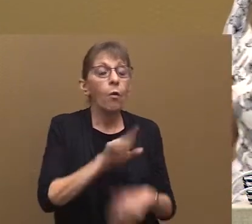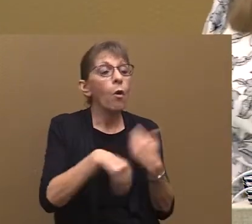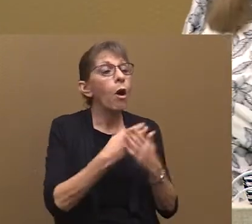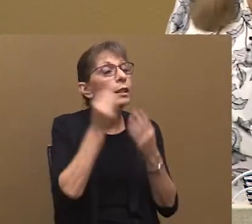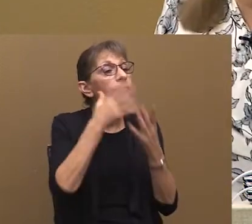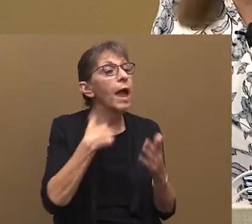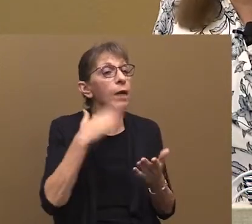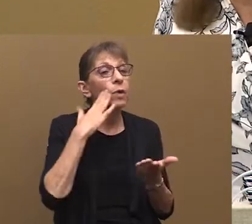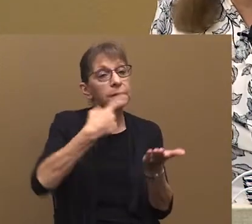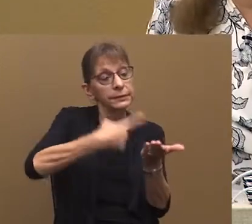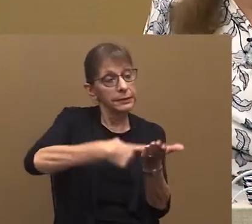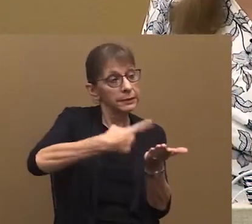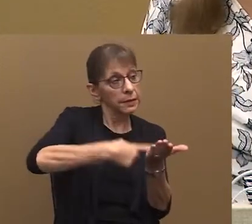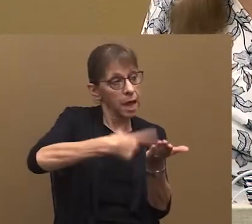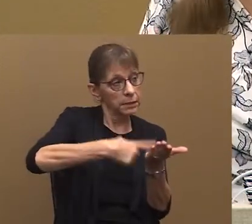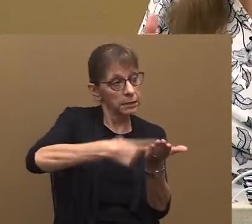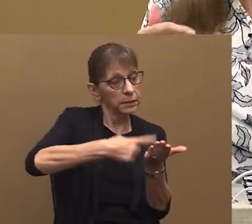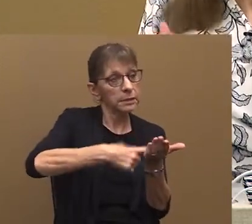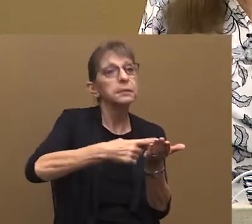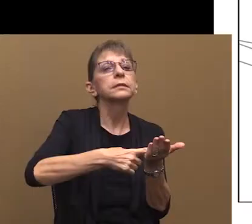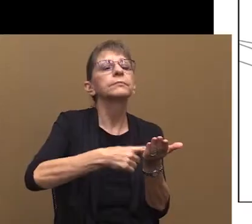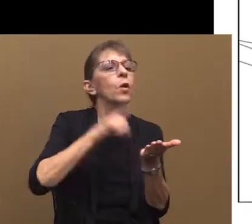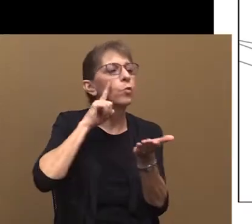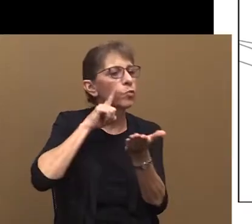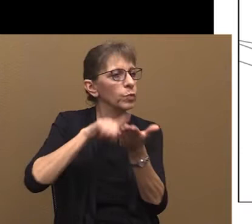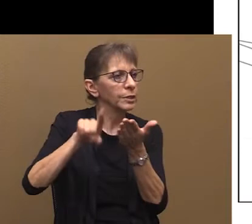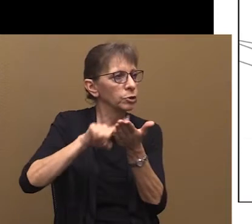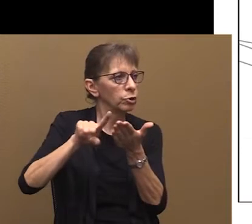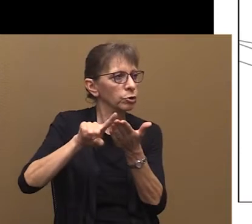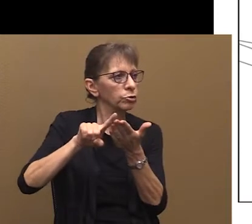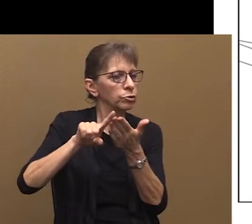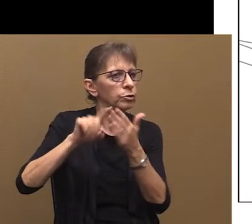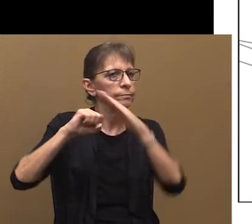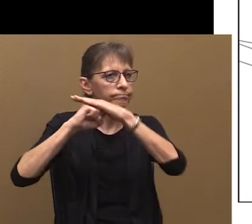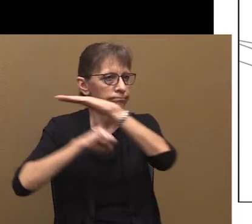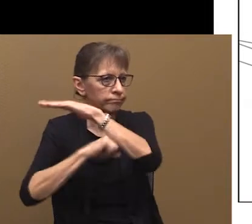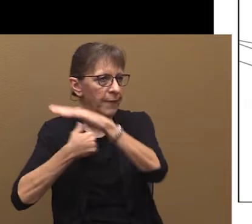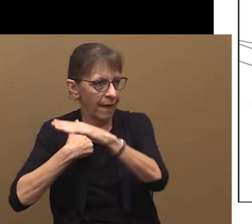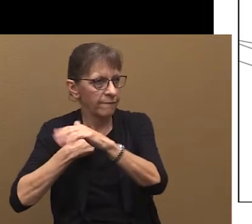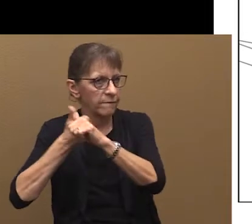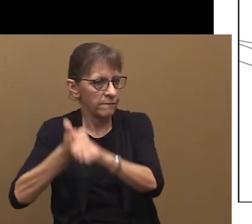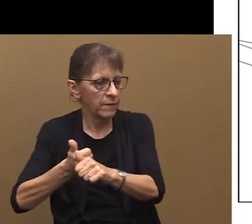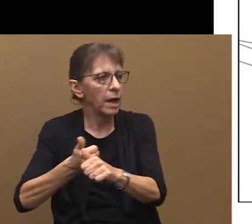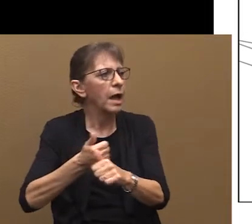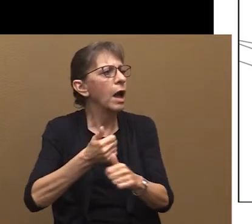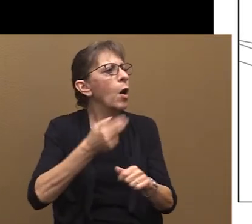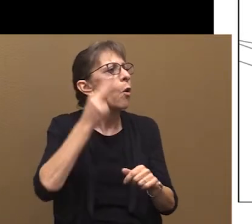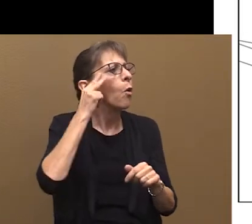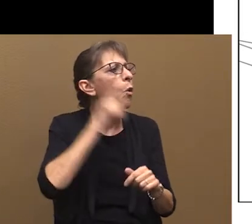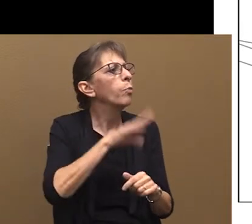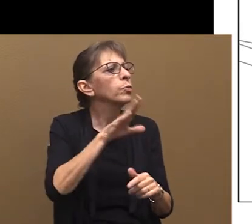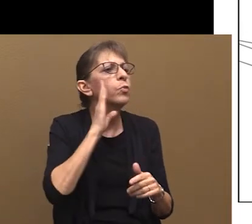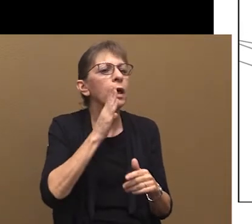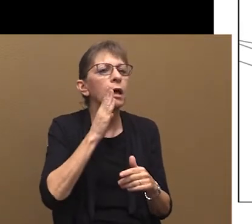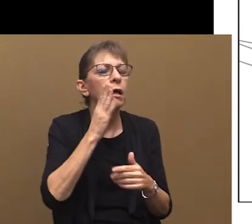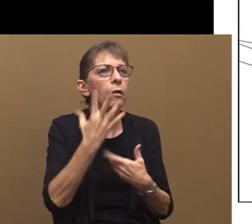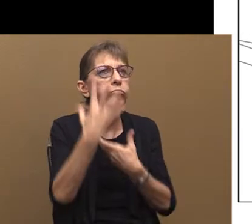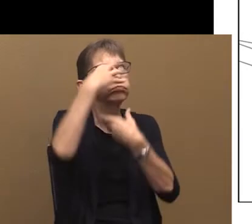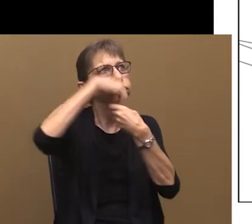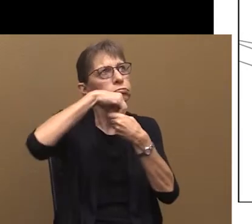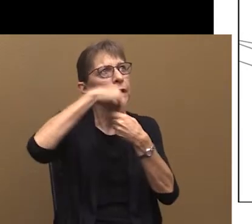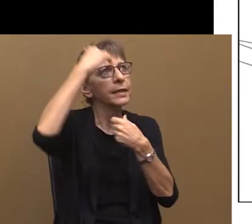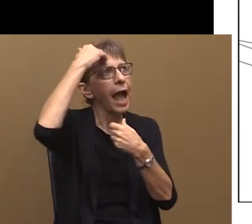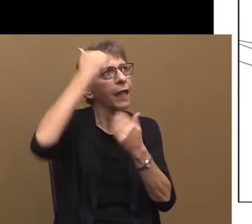I'm going to talk with you about is research-based, and I hope that you'll gain some knowledge and